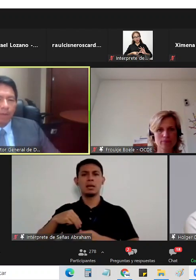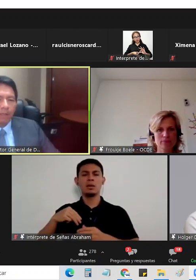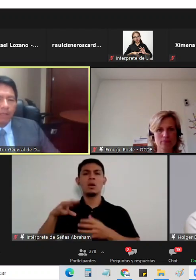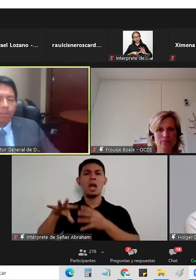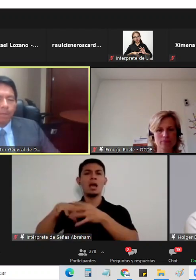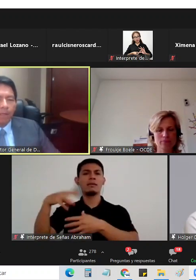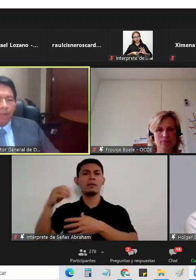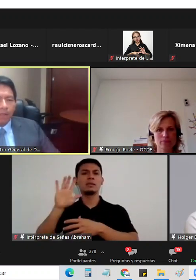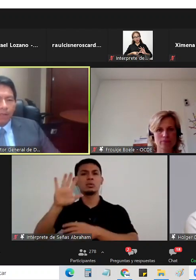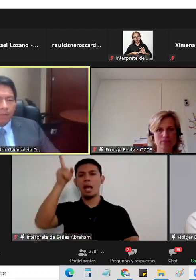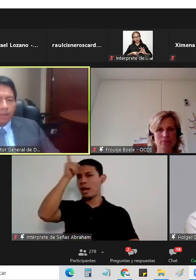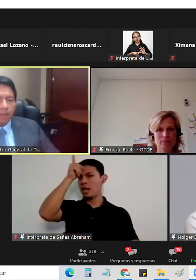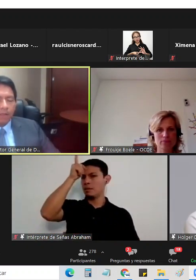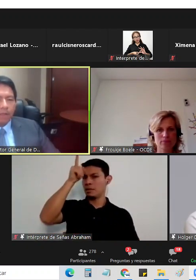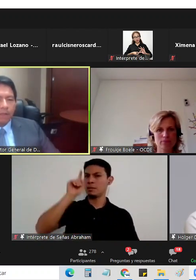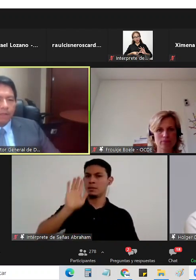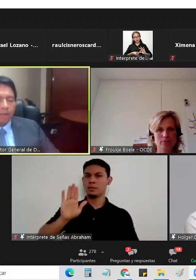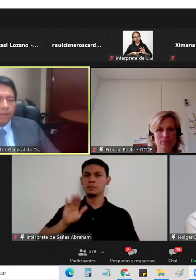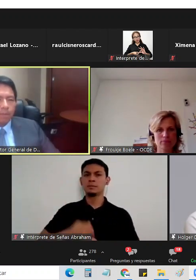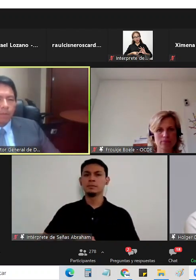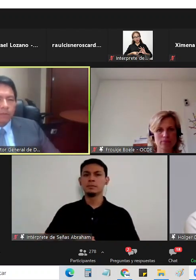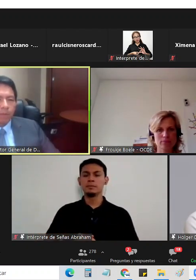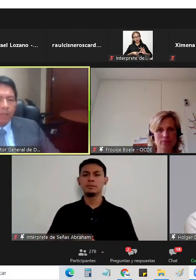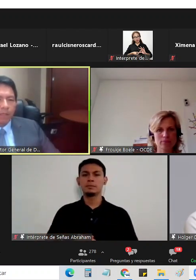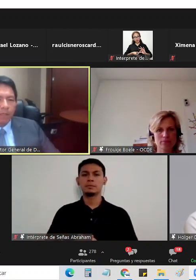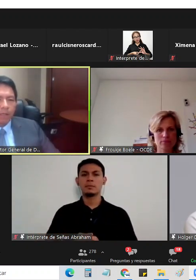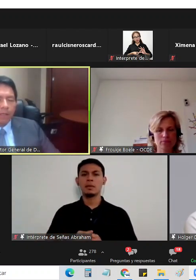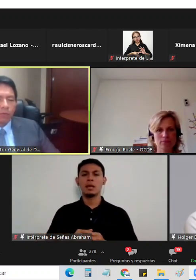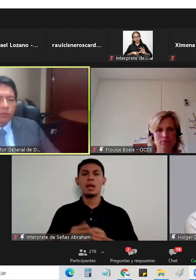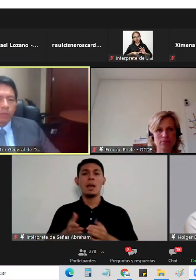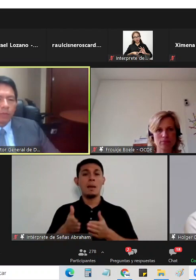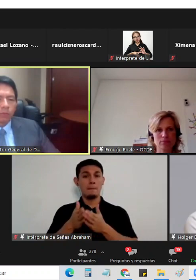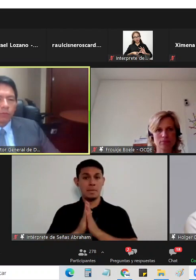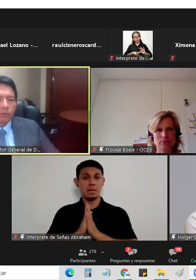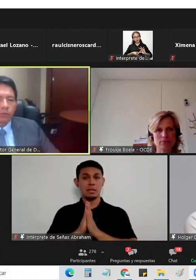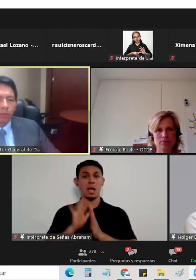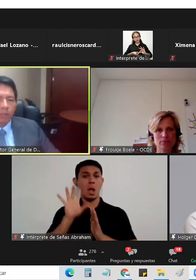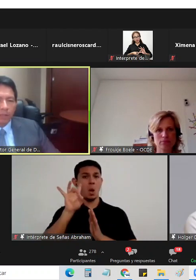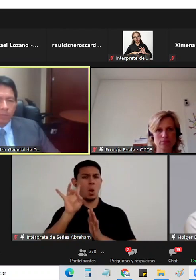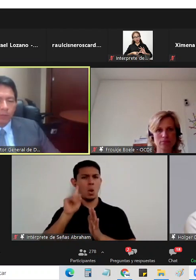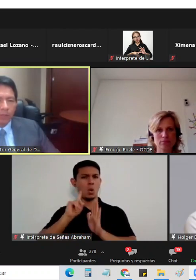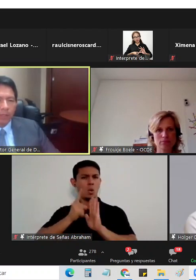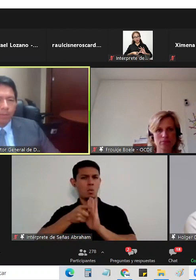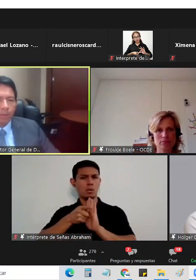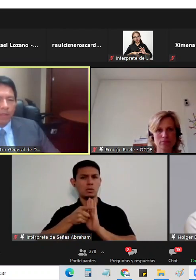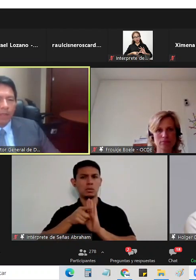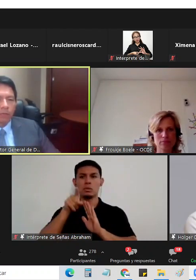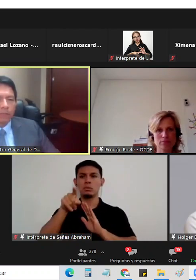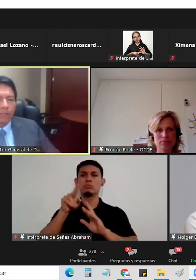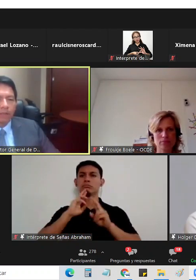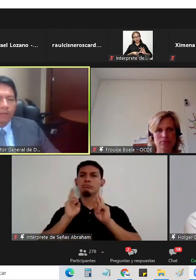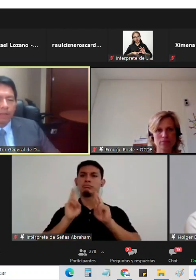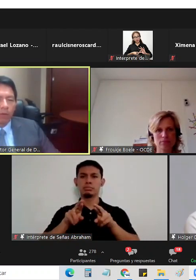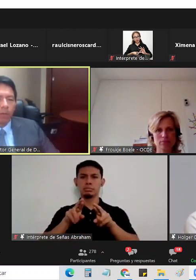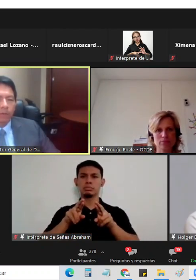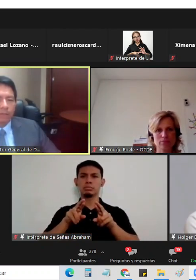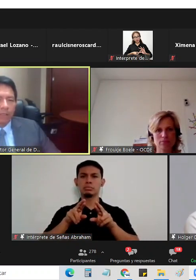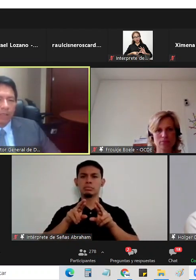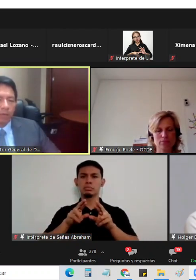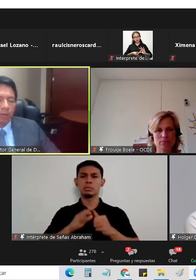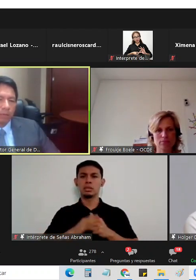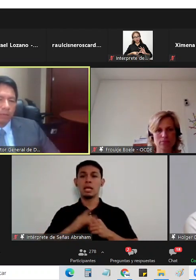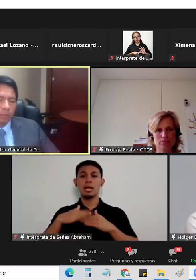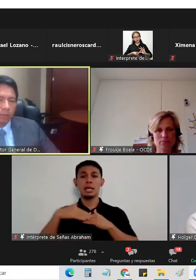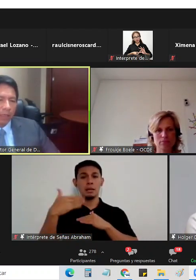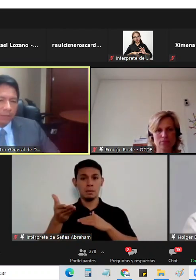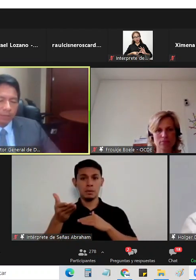in the ministry of foreign relations in foreign affairs in germany and we would like you to respond in eight minutes to